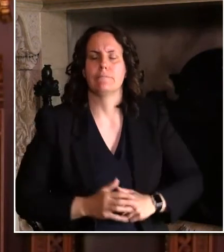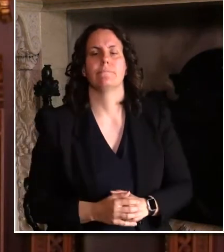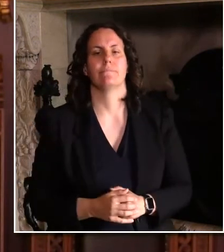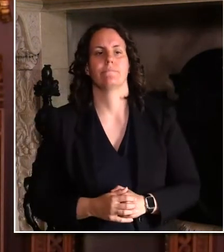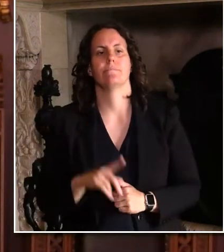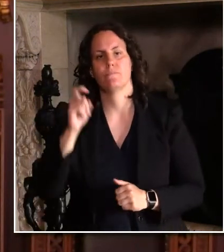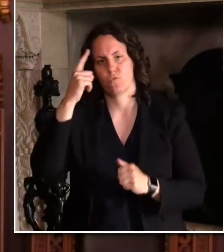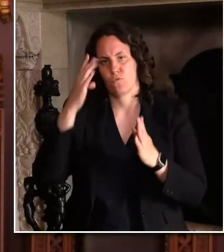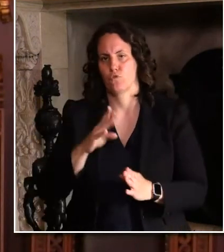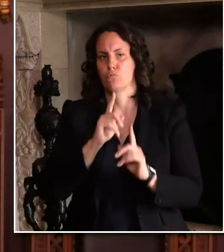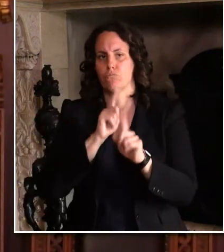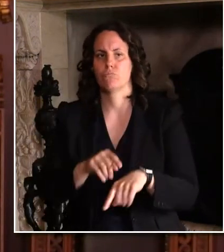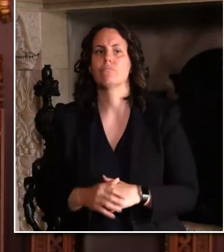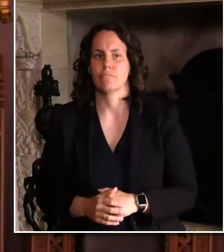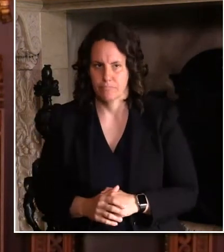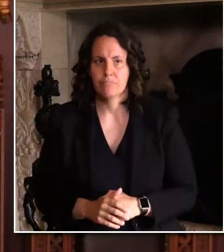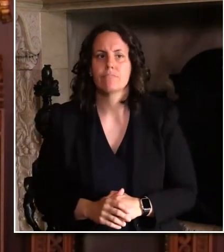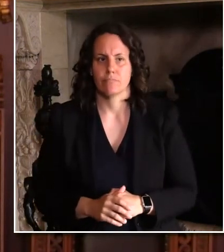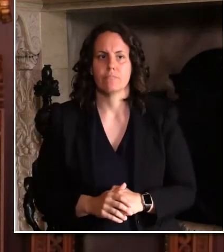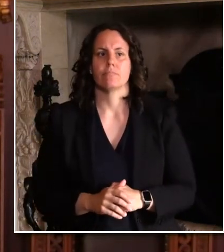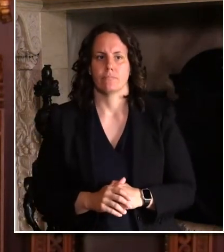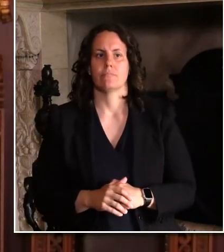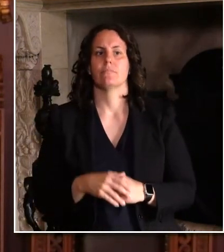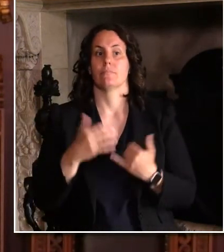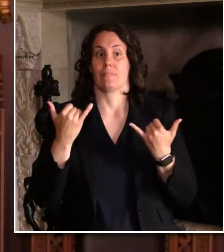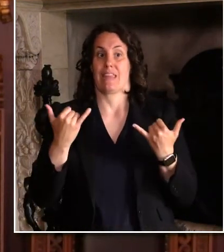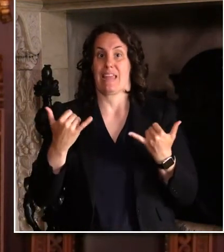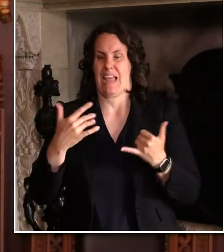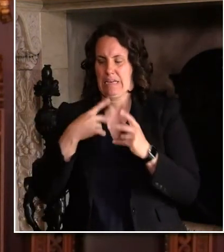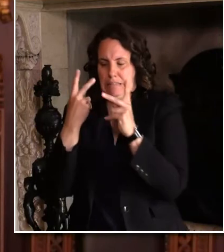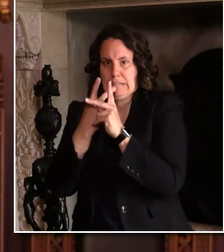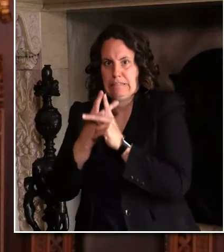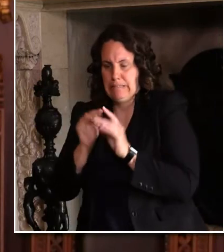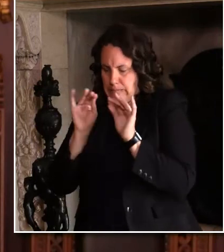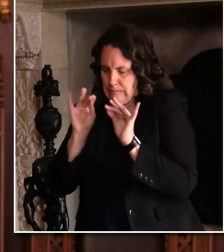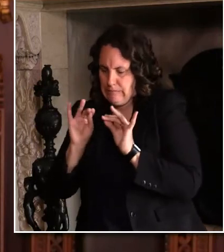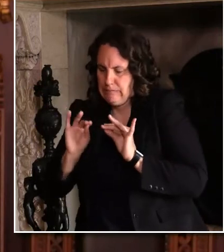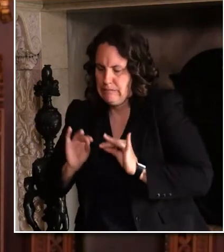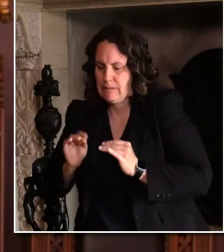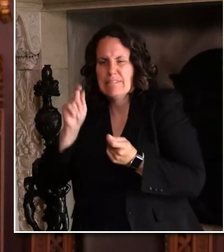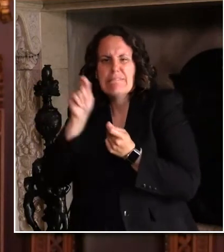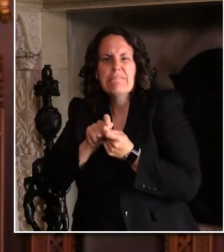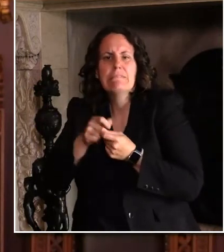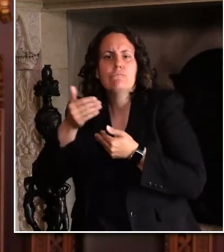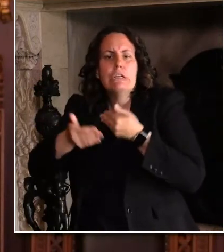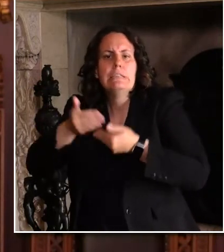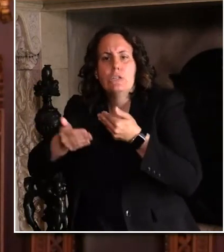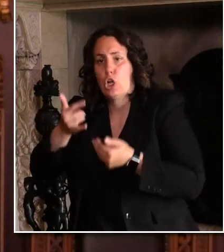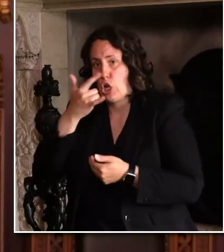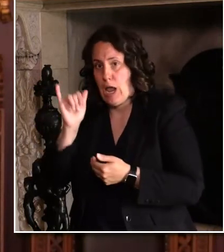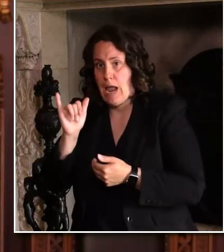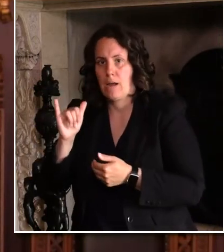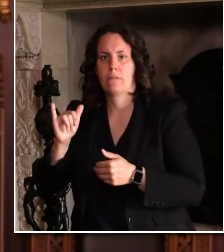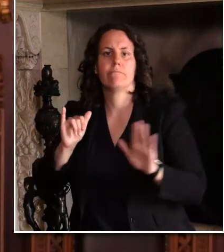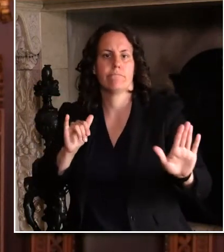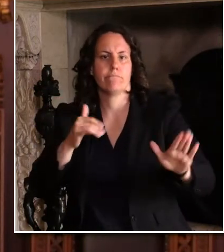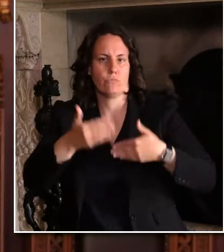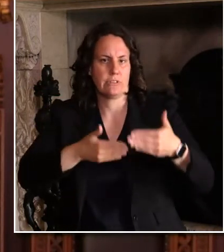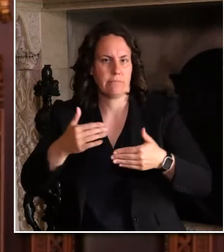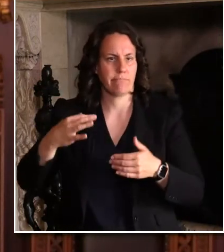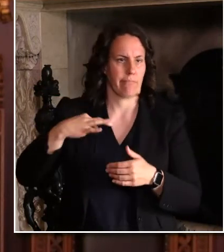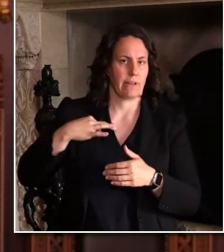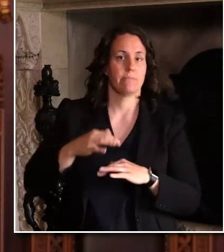in the process of finalizing that procedure to make that happen. The money's already here from Washington, D.C., so we're going to get it